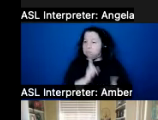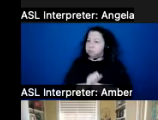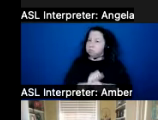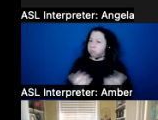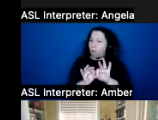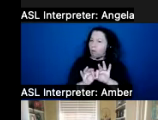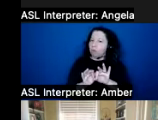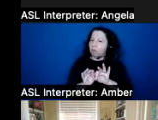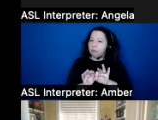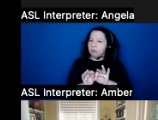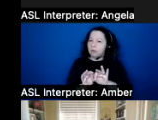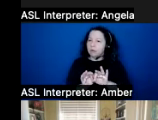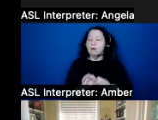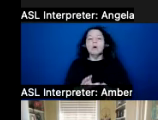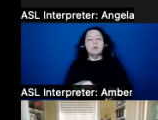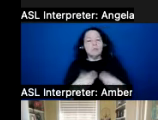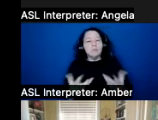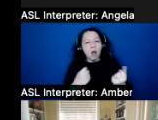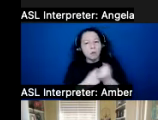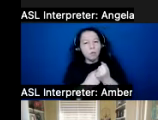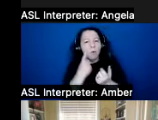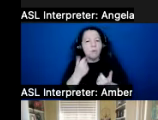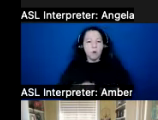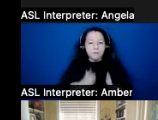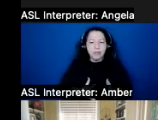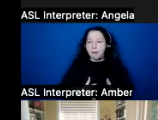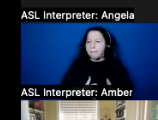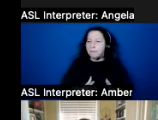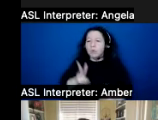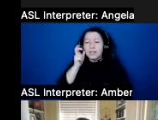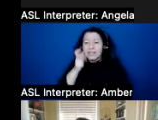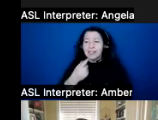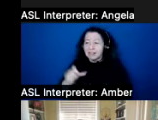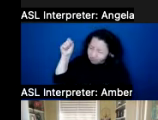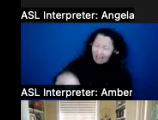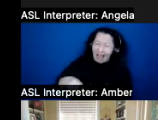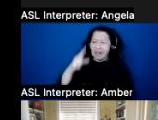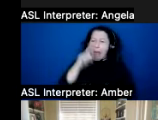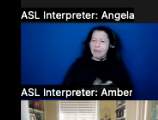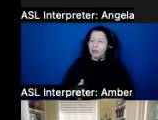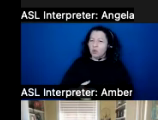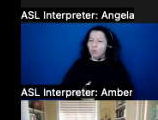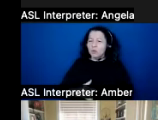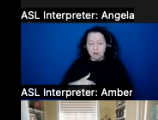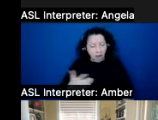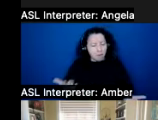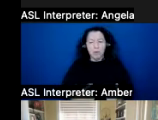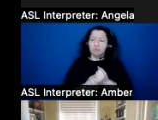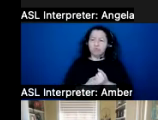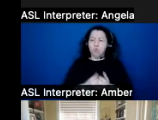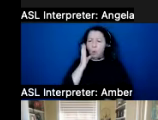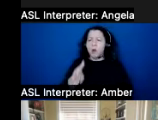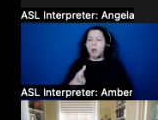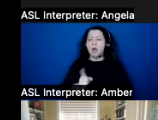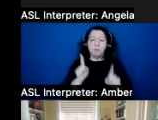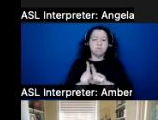To support the victim, to listen, to say, yes, I believe I am here to help you and I will be with you through this